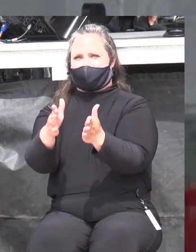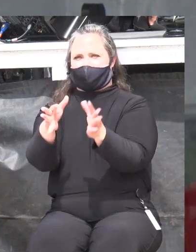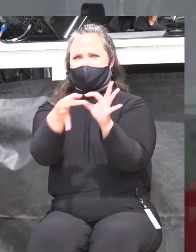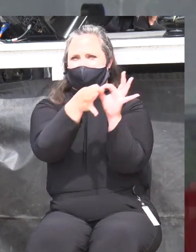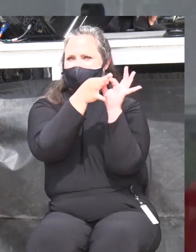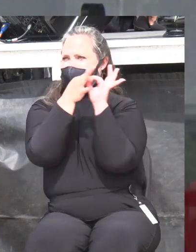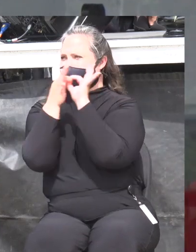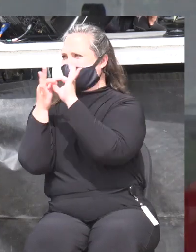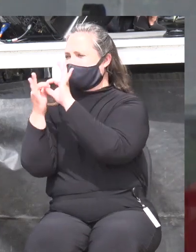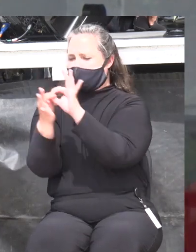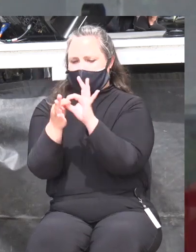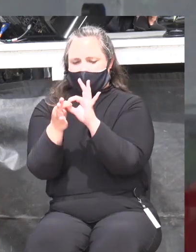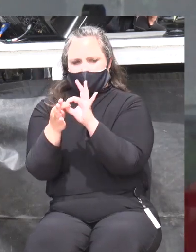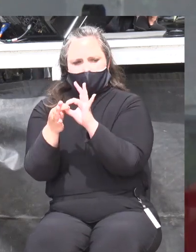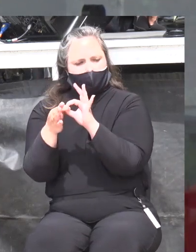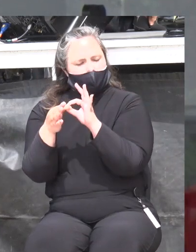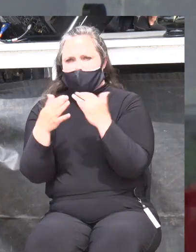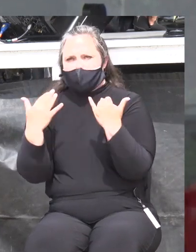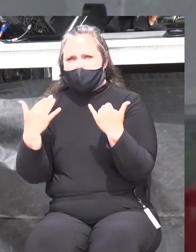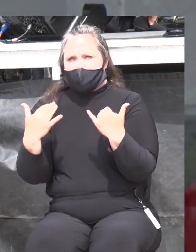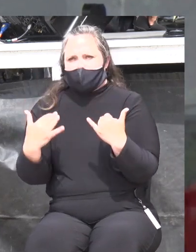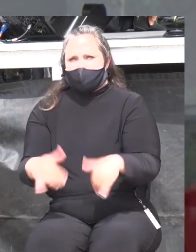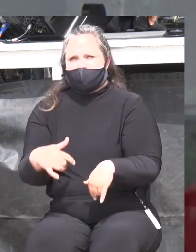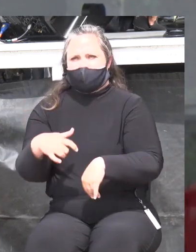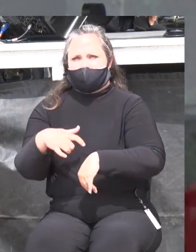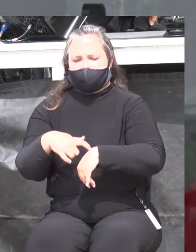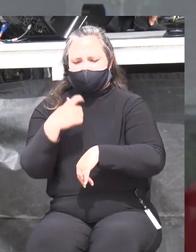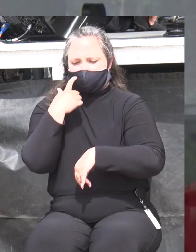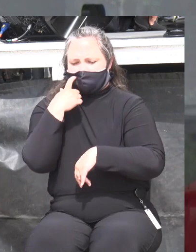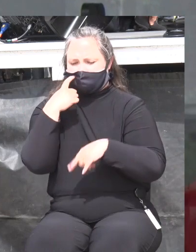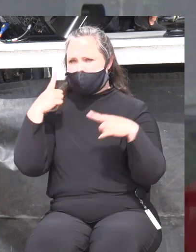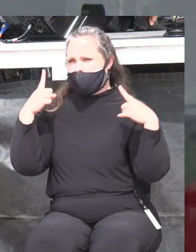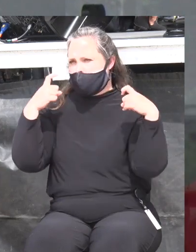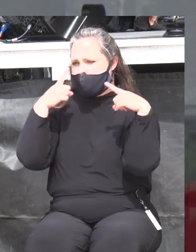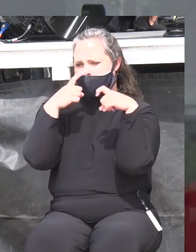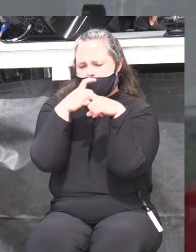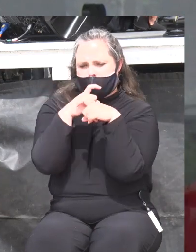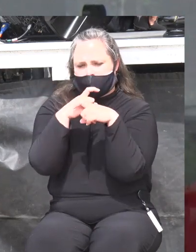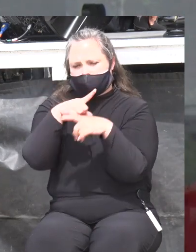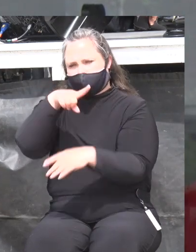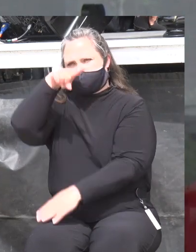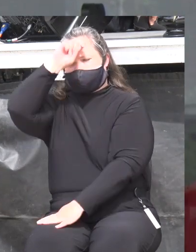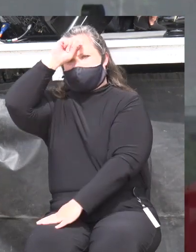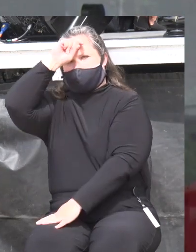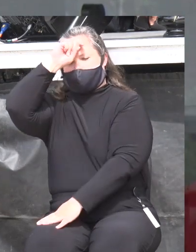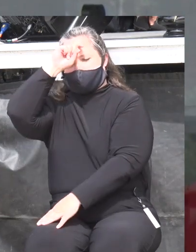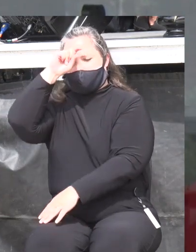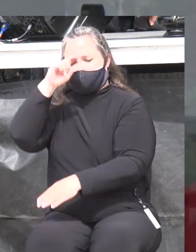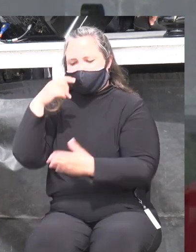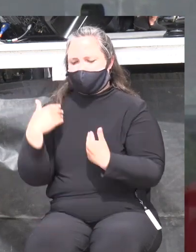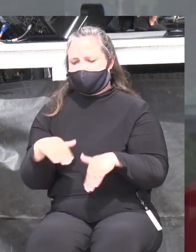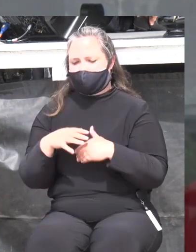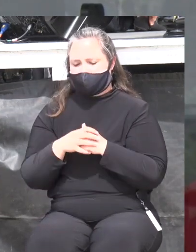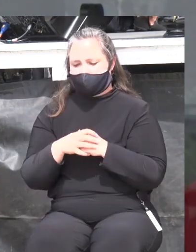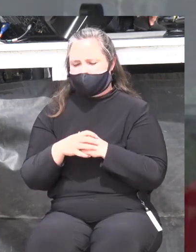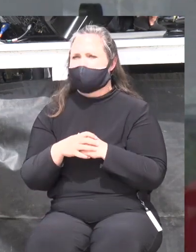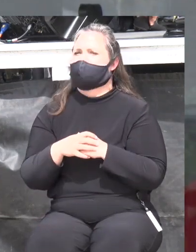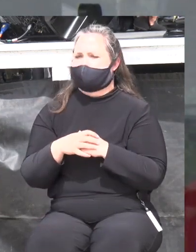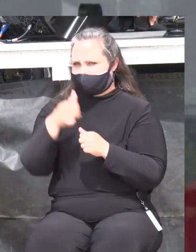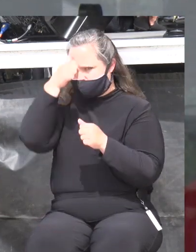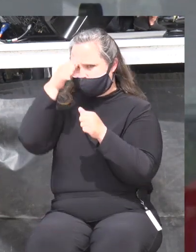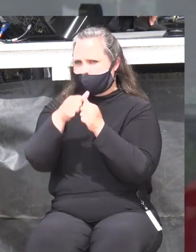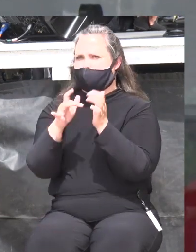on the tail end of one of the most vexing times in world history, I am reminded of